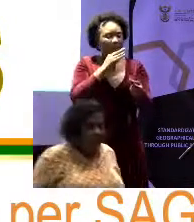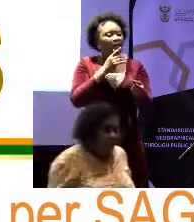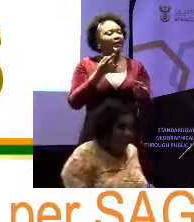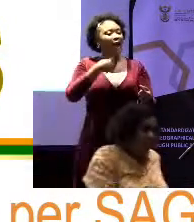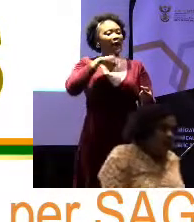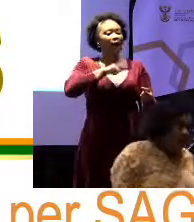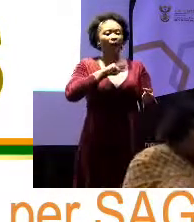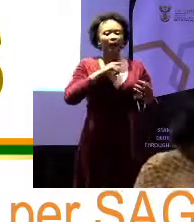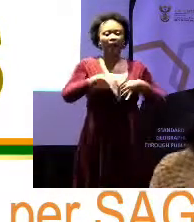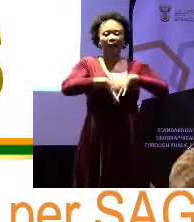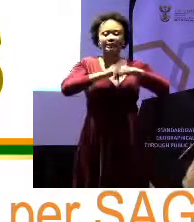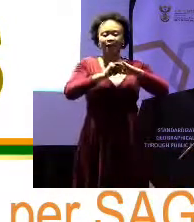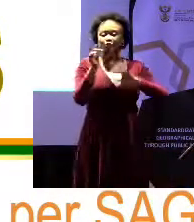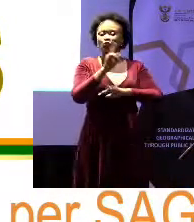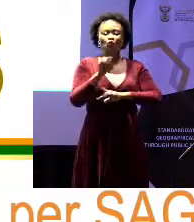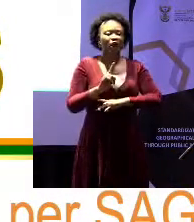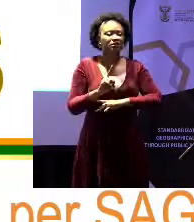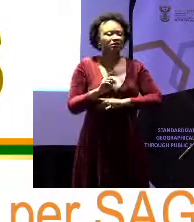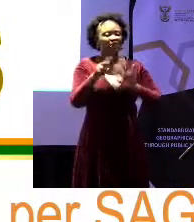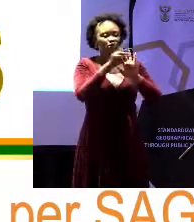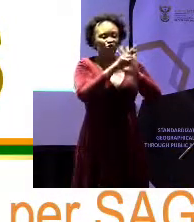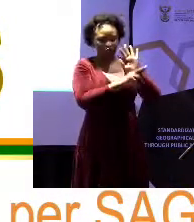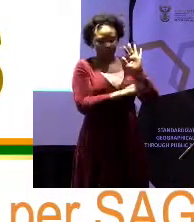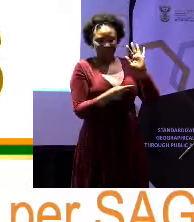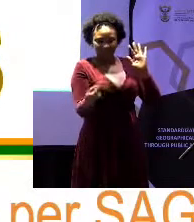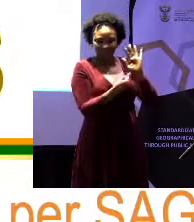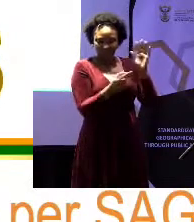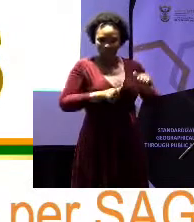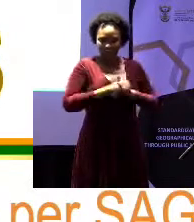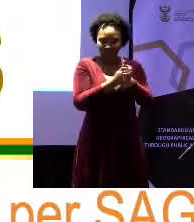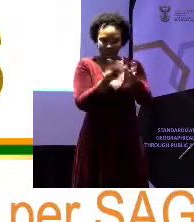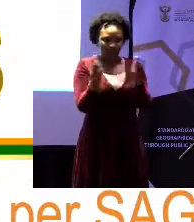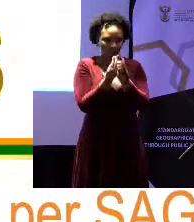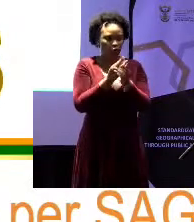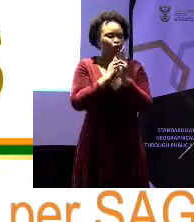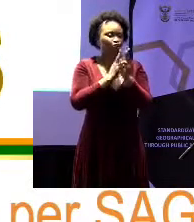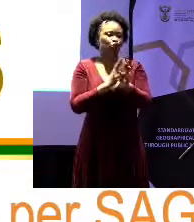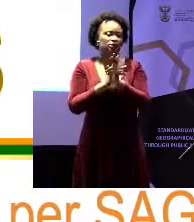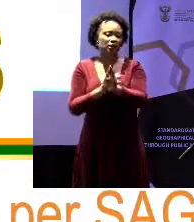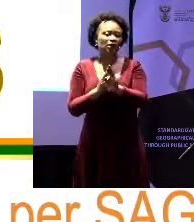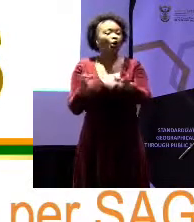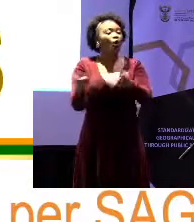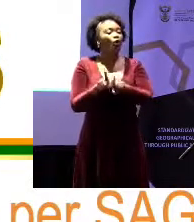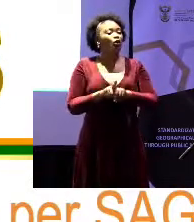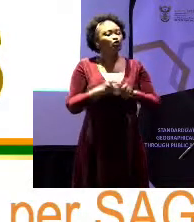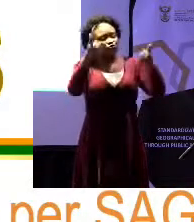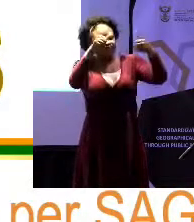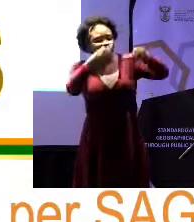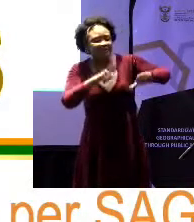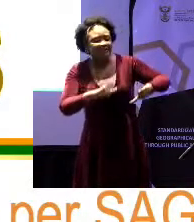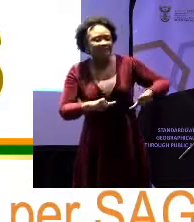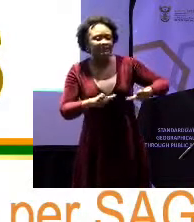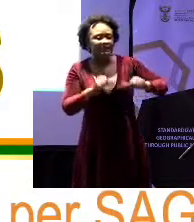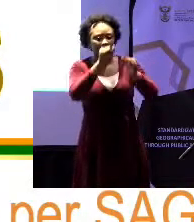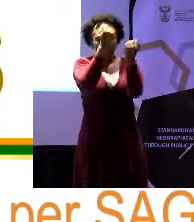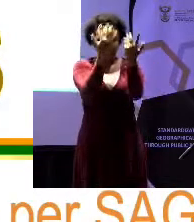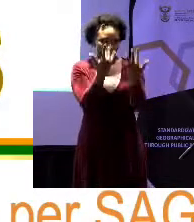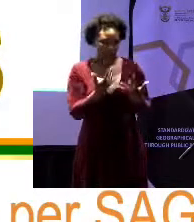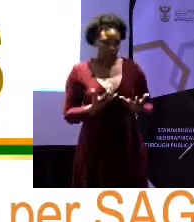is consistent with reporting, and also to assess the budget expenditure of the council. We've just done